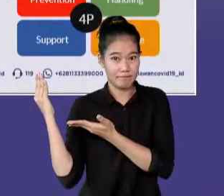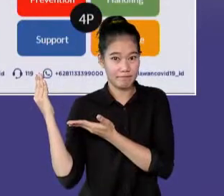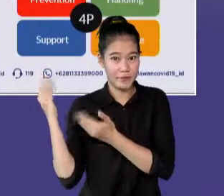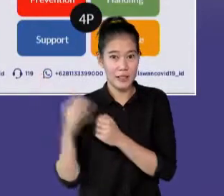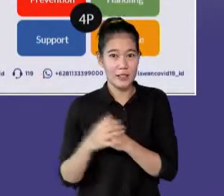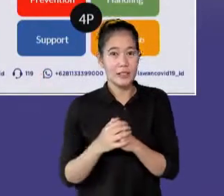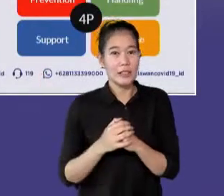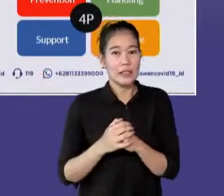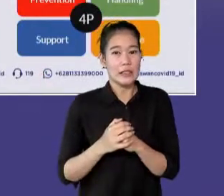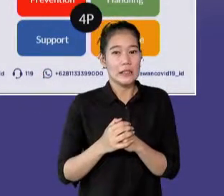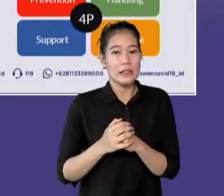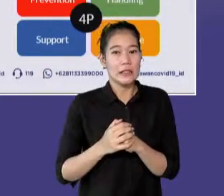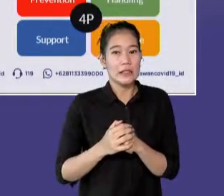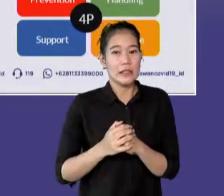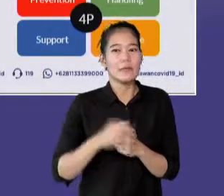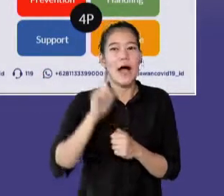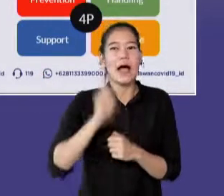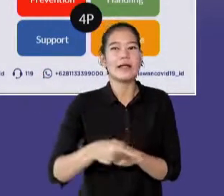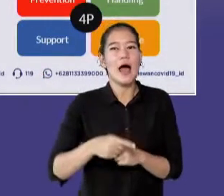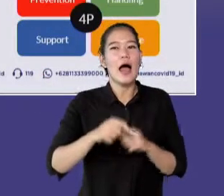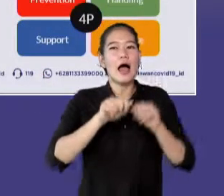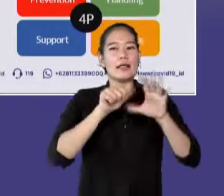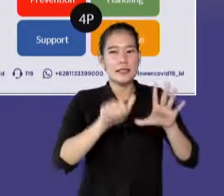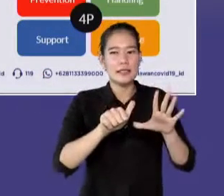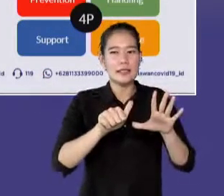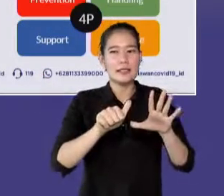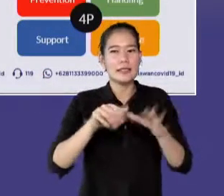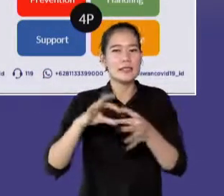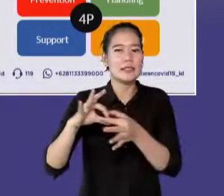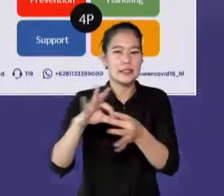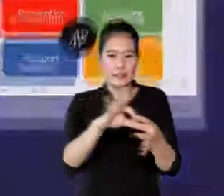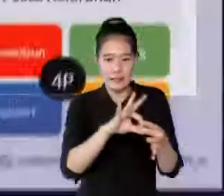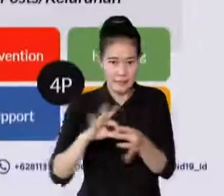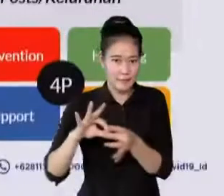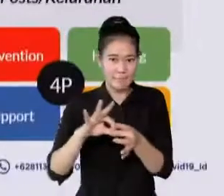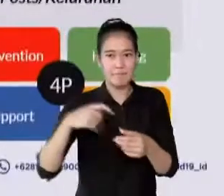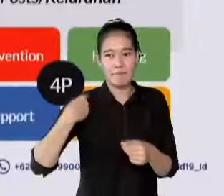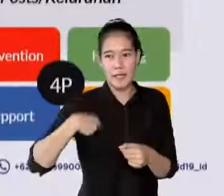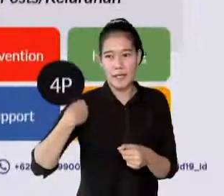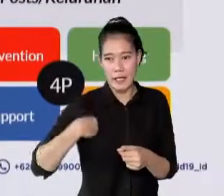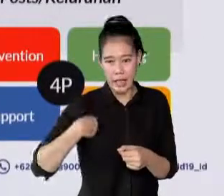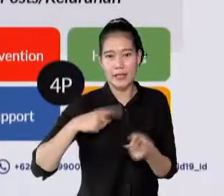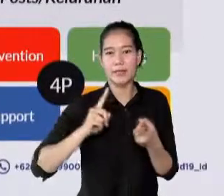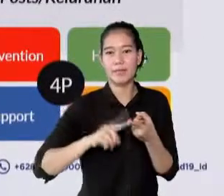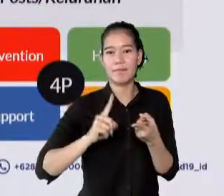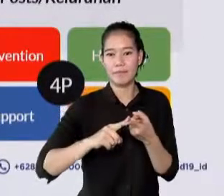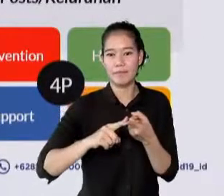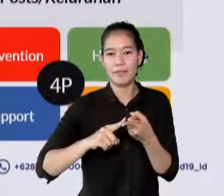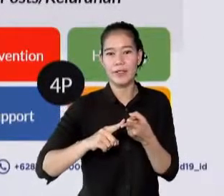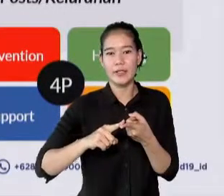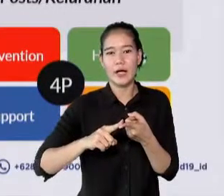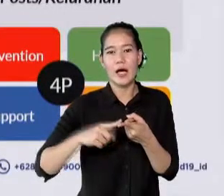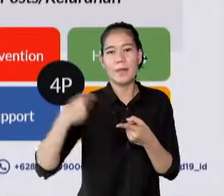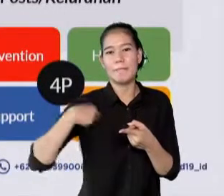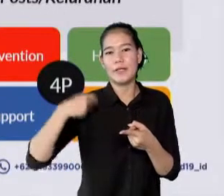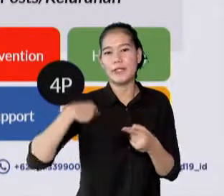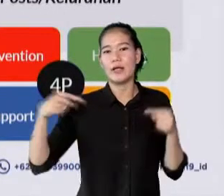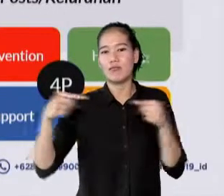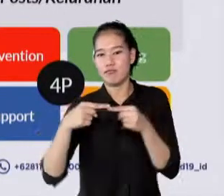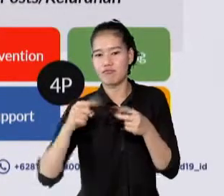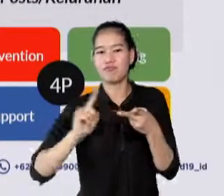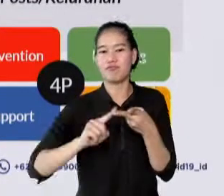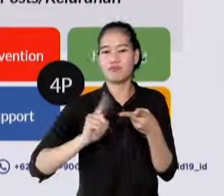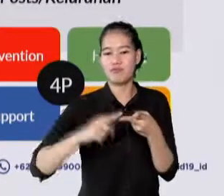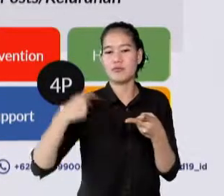technically regulated by each sector, such as the Ministry of Transportation, the Police, and the Ministry of